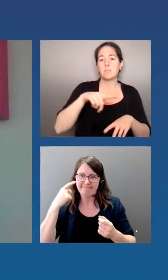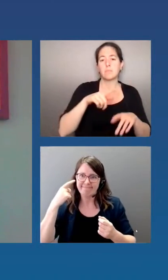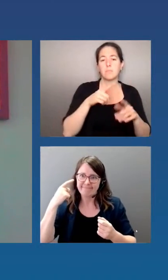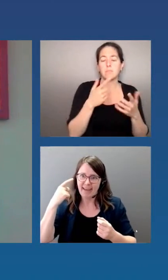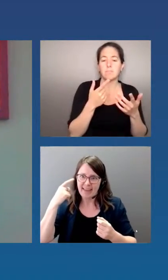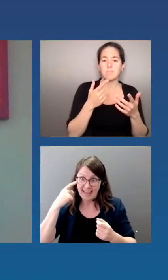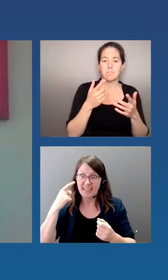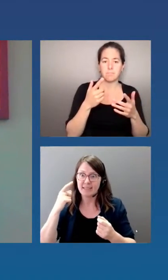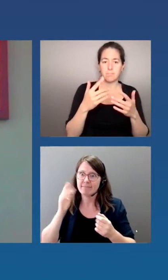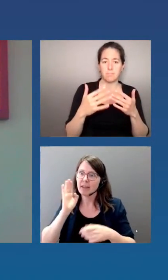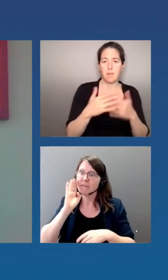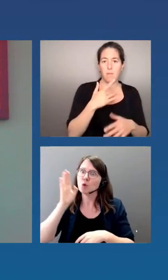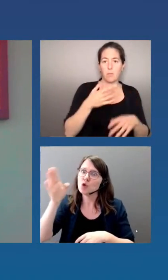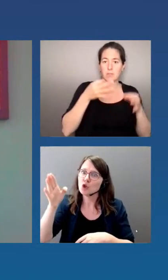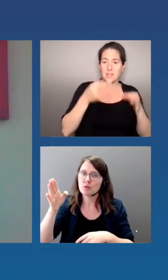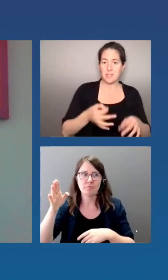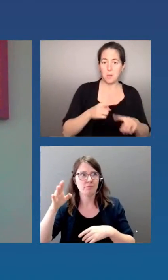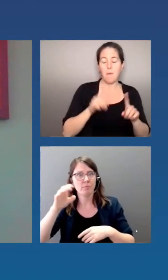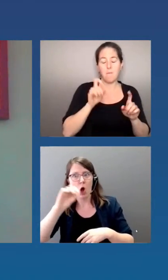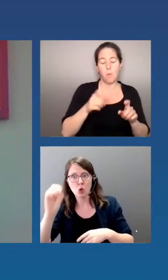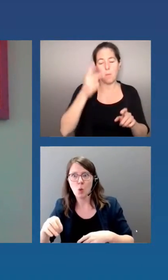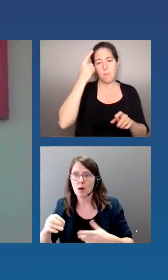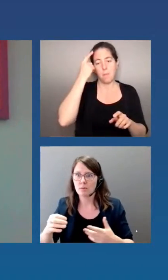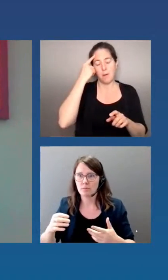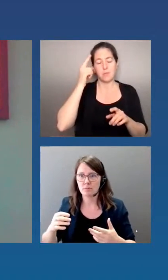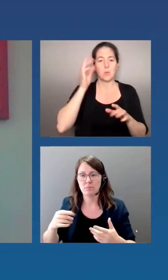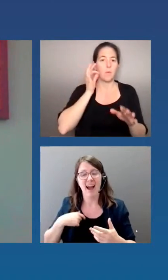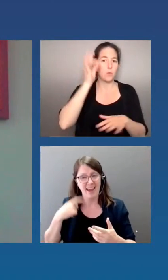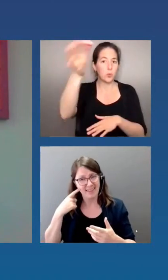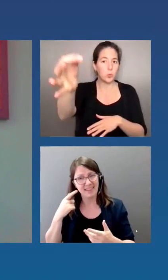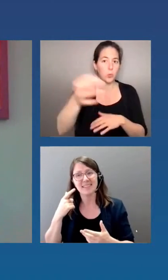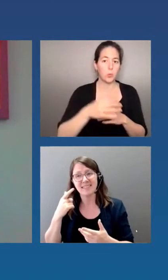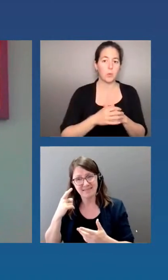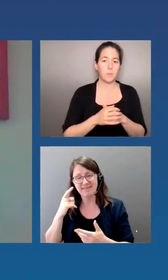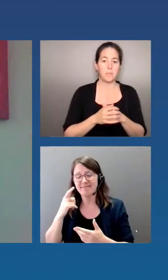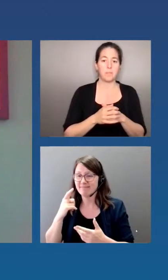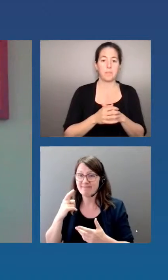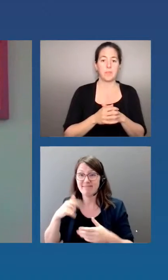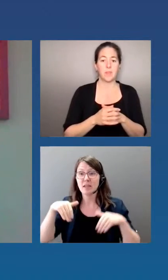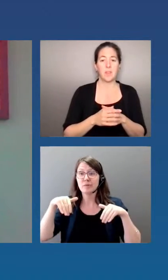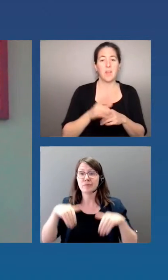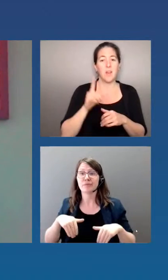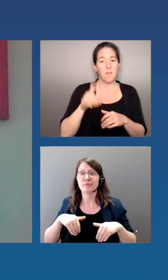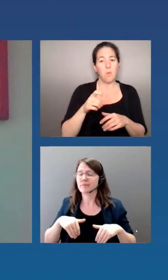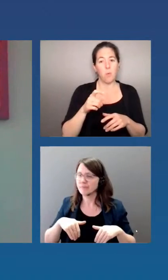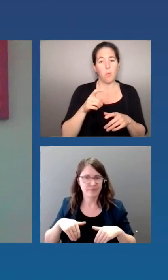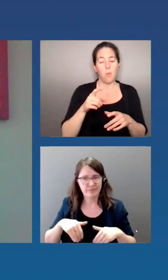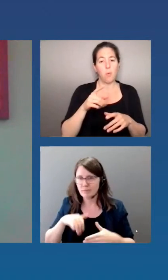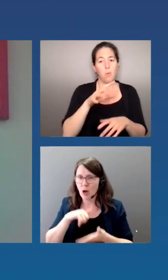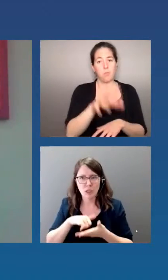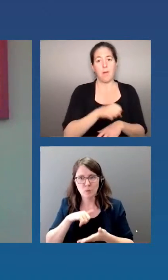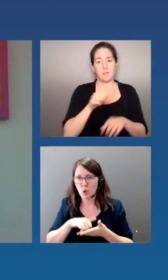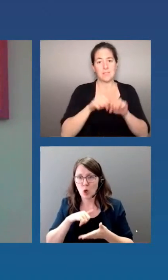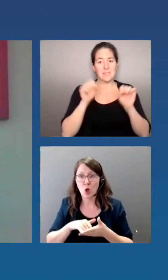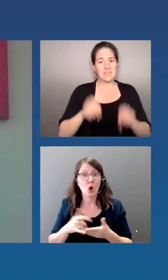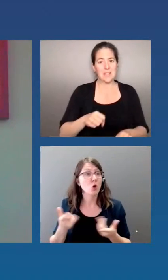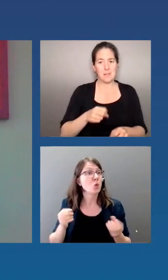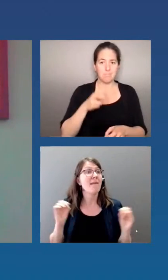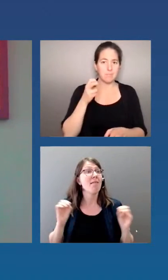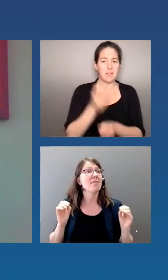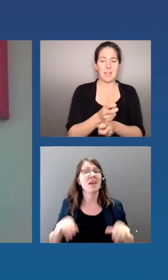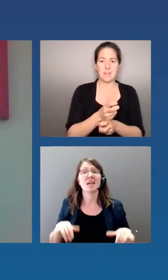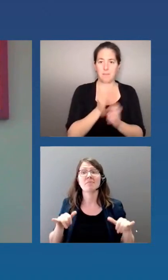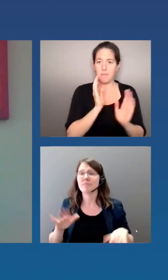So I don't think we can afford to do, nothing. Obviously, I think that's why the status quo option isn't really an option here.